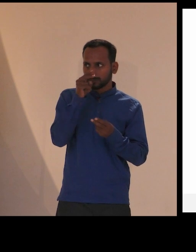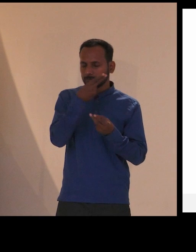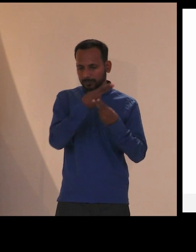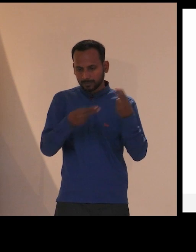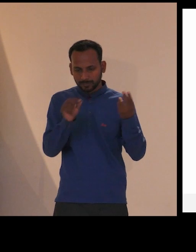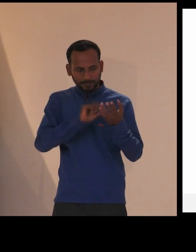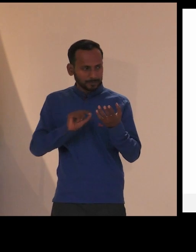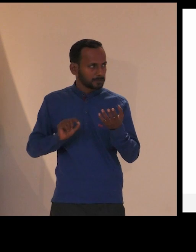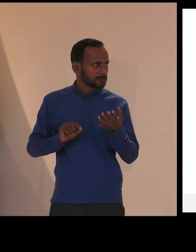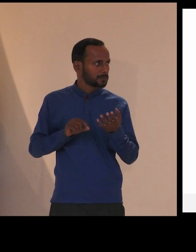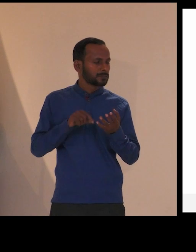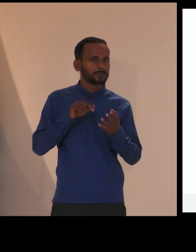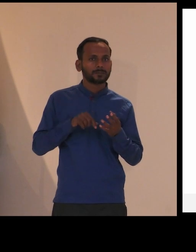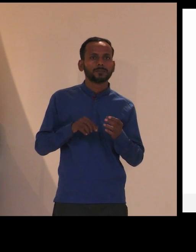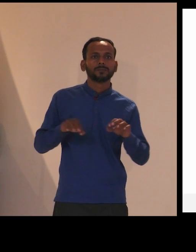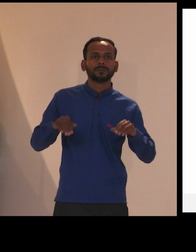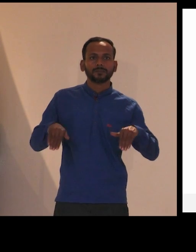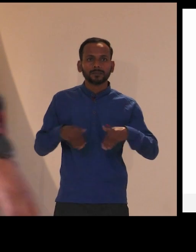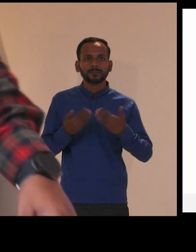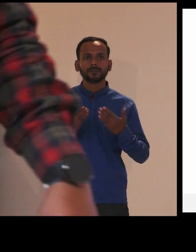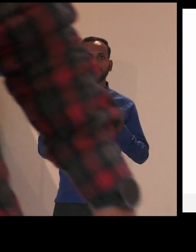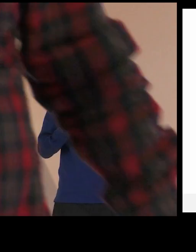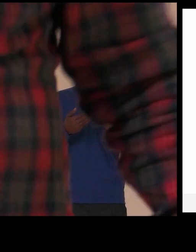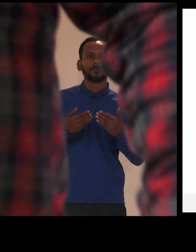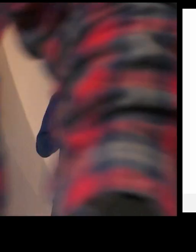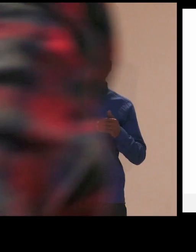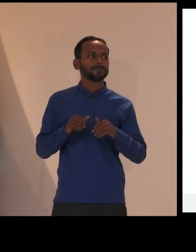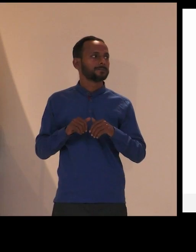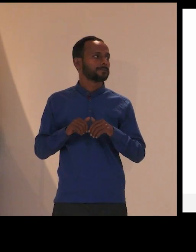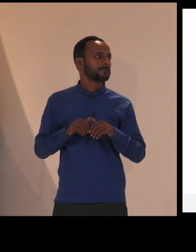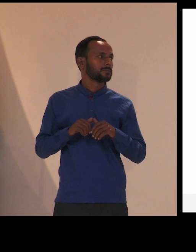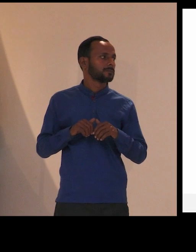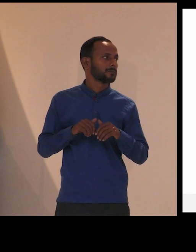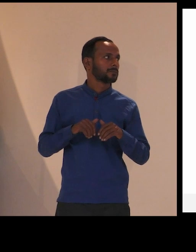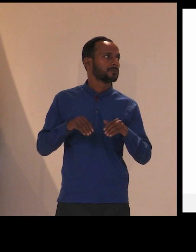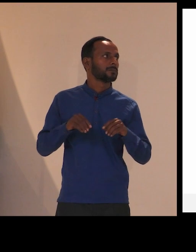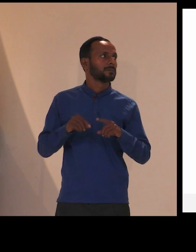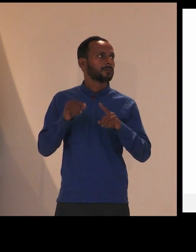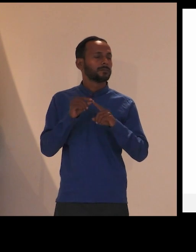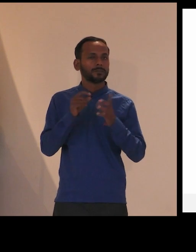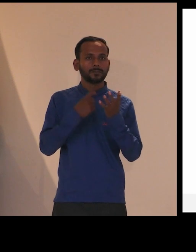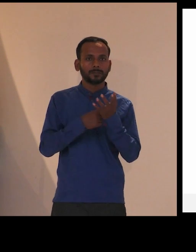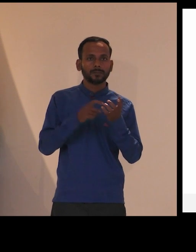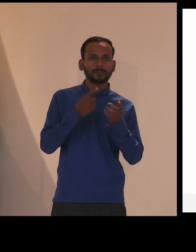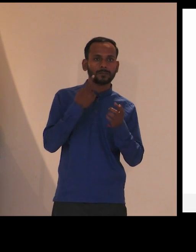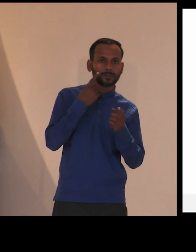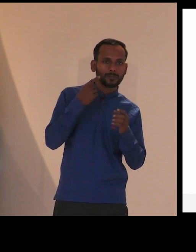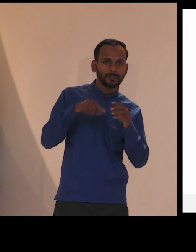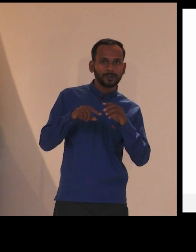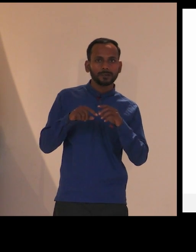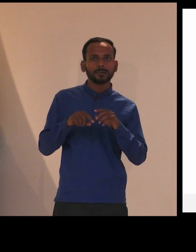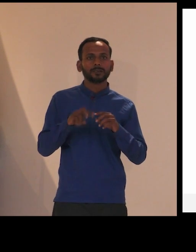Sainath, and that's how my interaction with PARI started. So when PARI was launched in 2014,